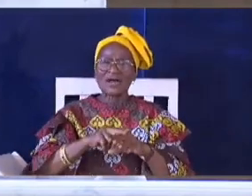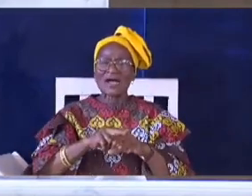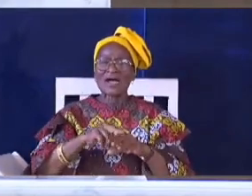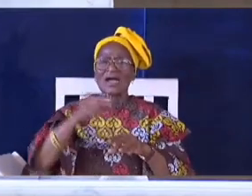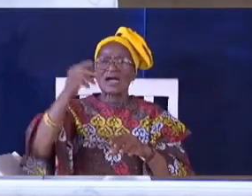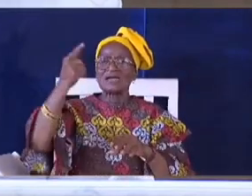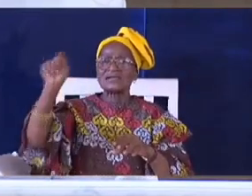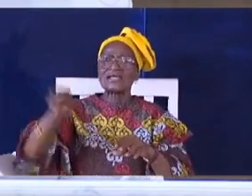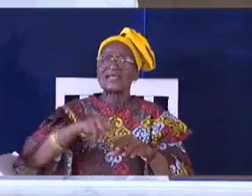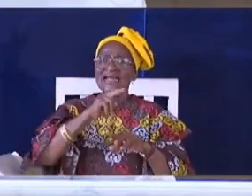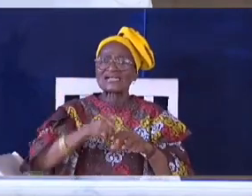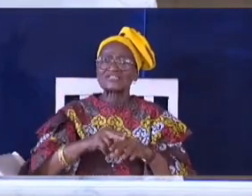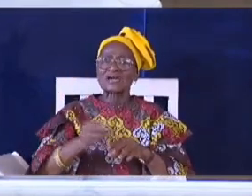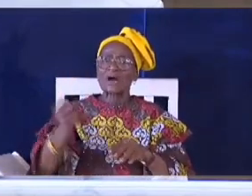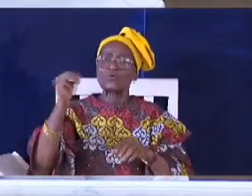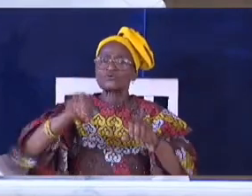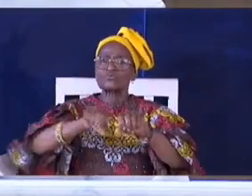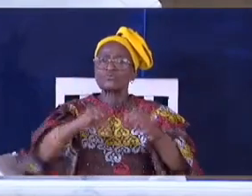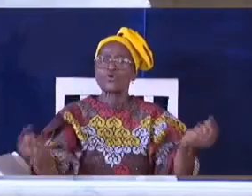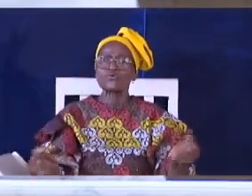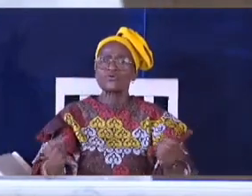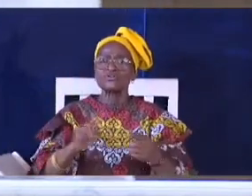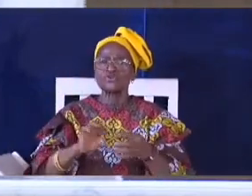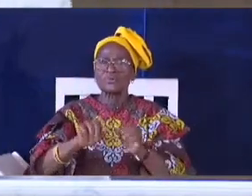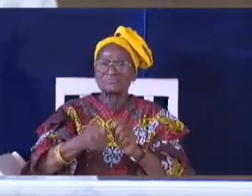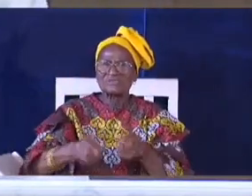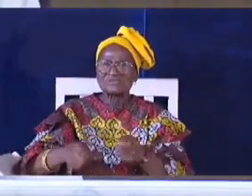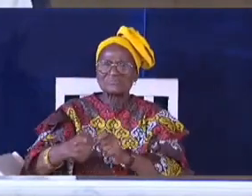the natural was broken to pieces.